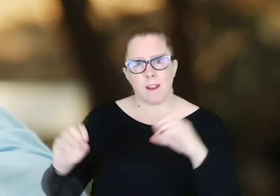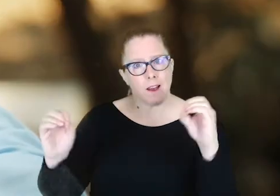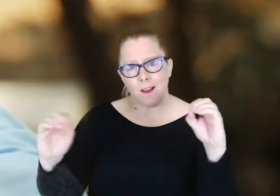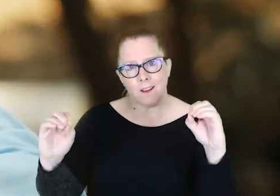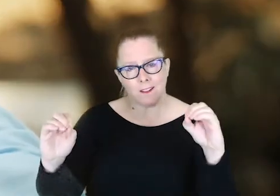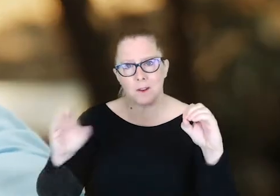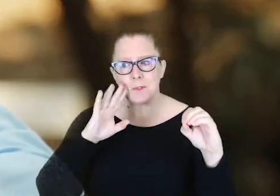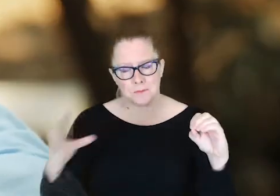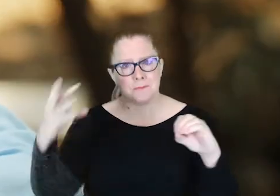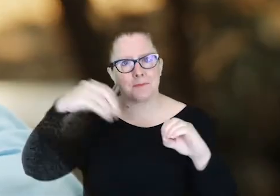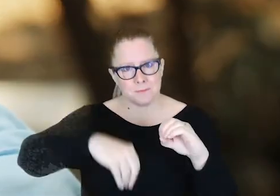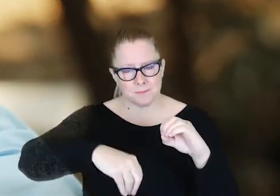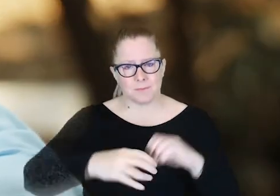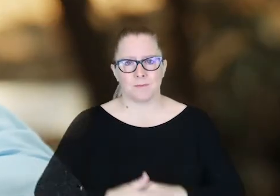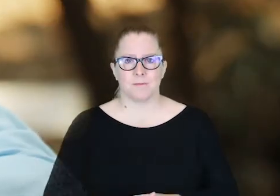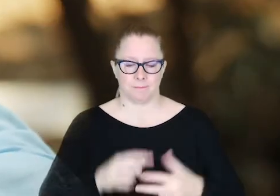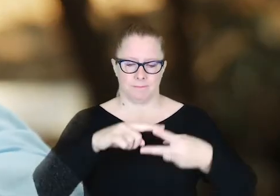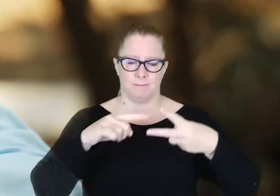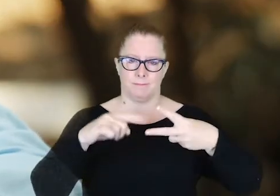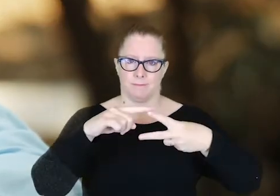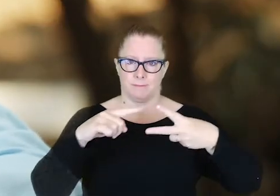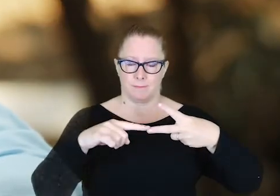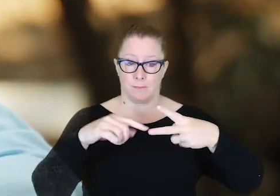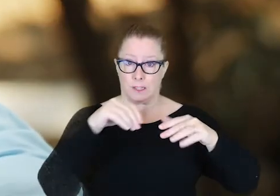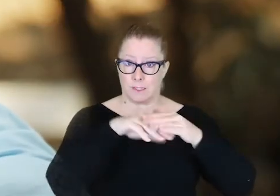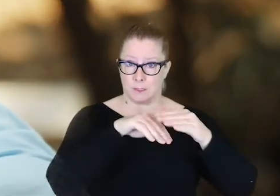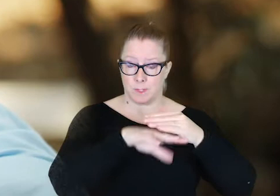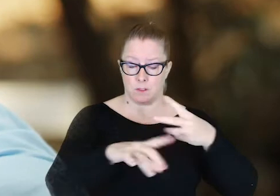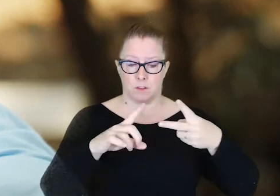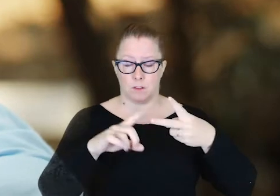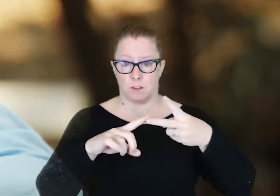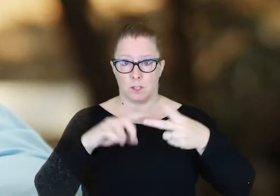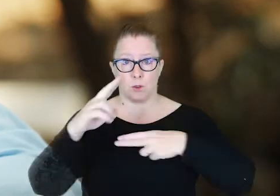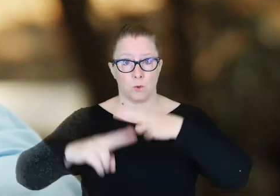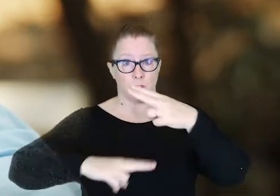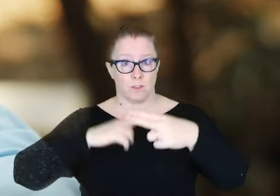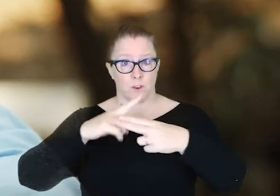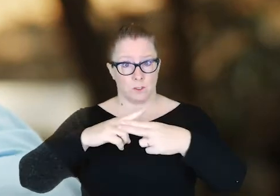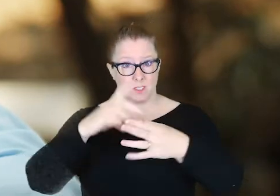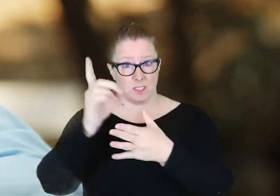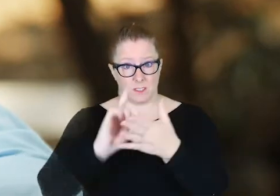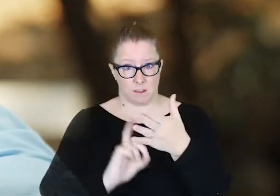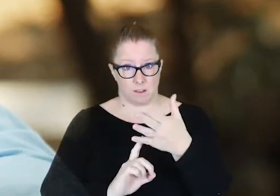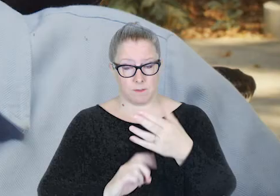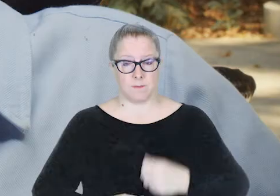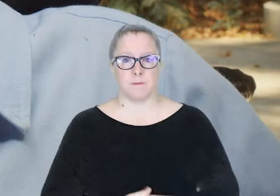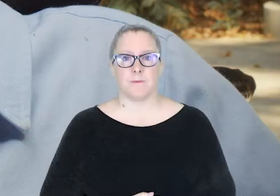two basic terms that we're going to cover. One is accessibility, and the other is universal design.